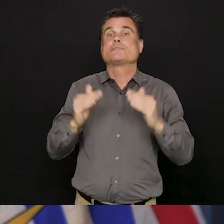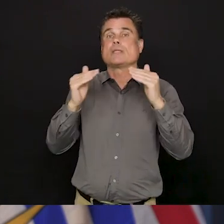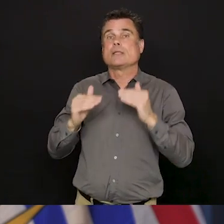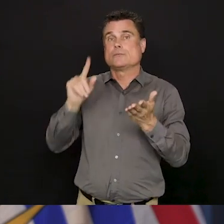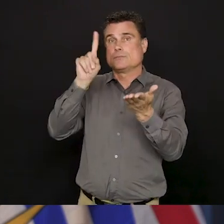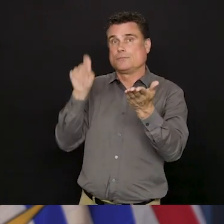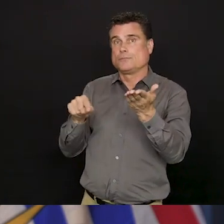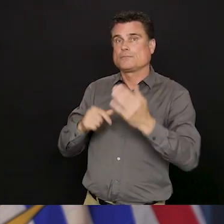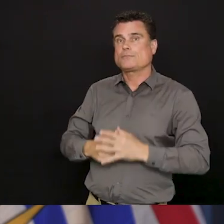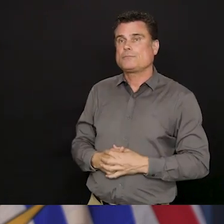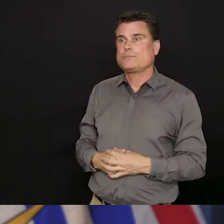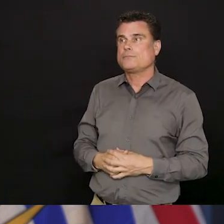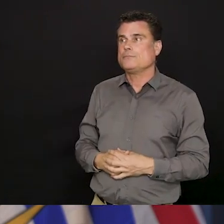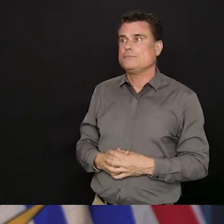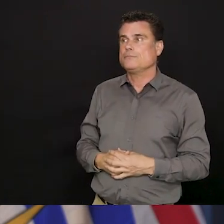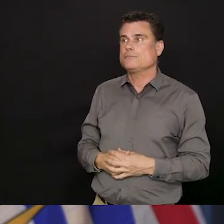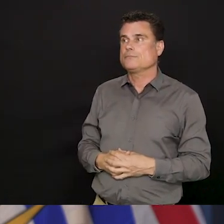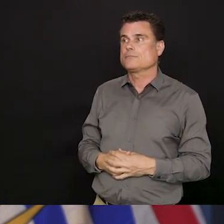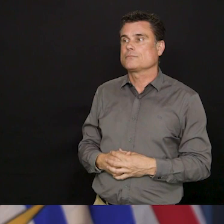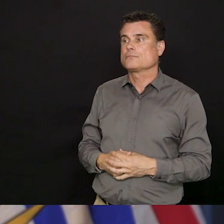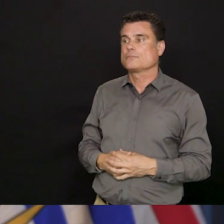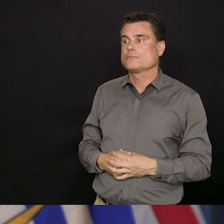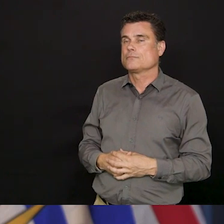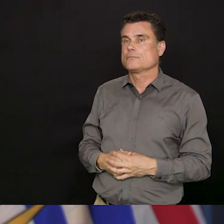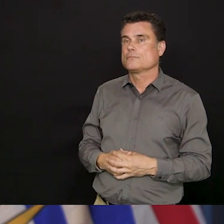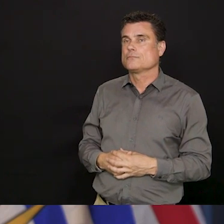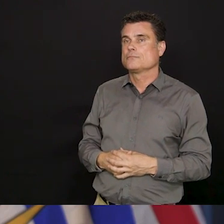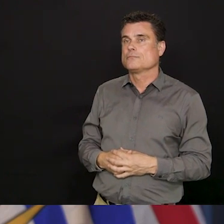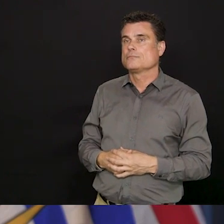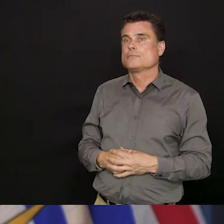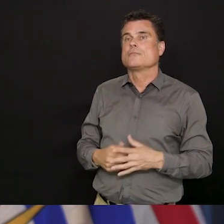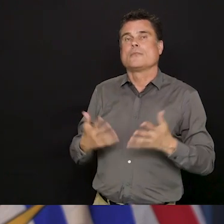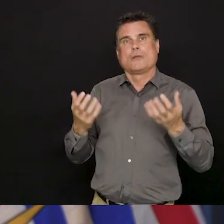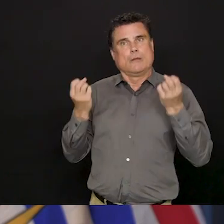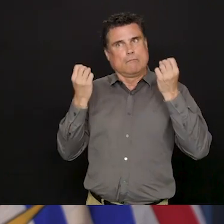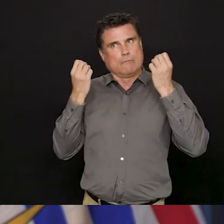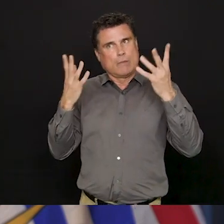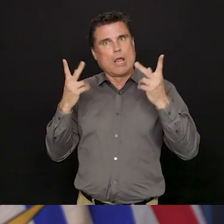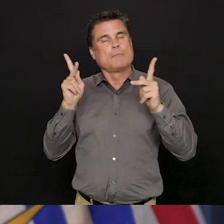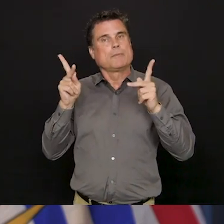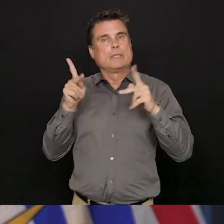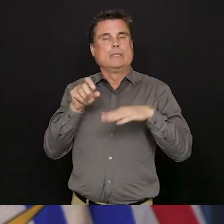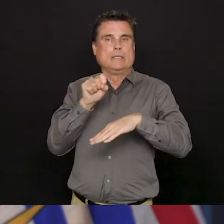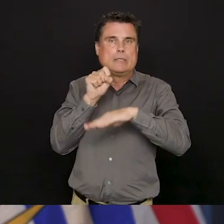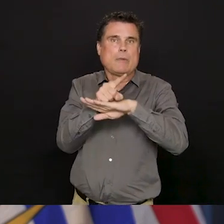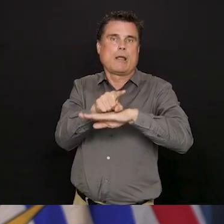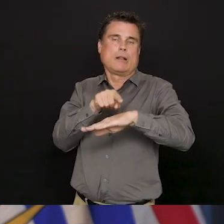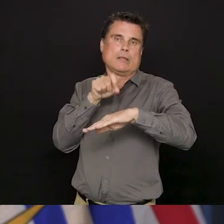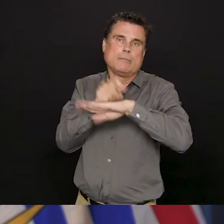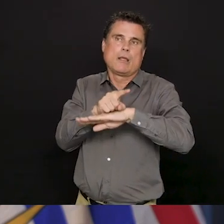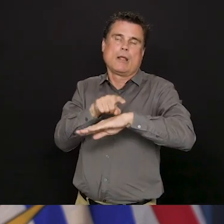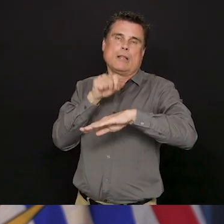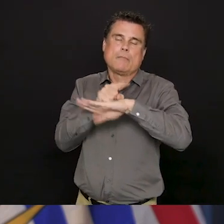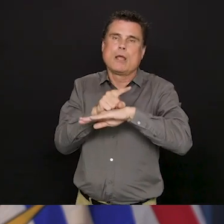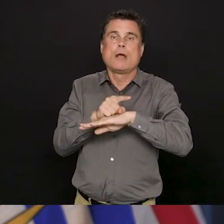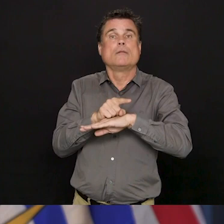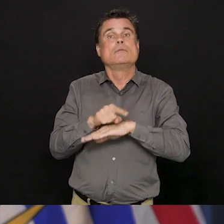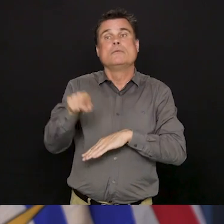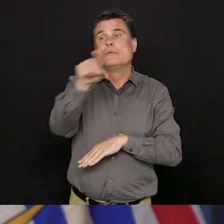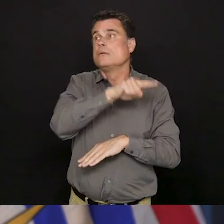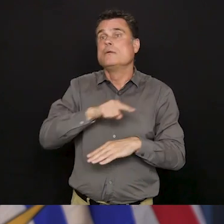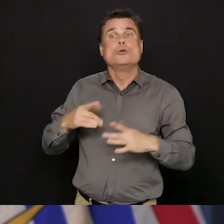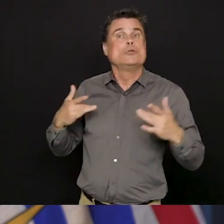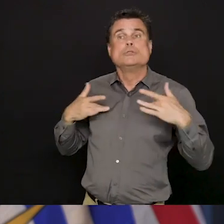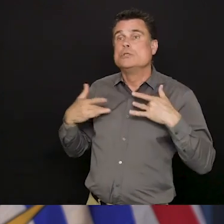Hello. I wanted to ask again, just because I've been inundated with emails from people who are very concerned about this